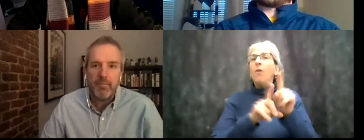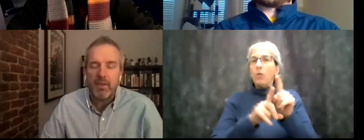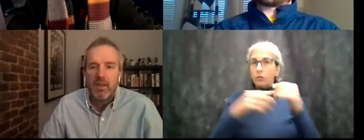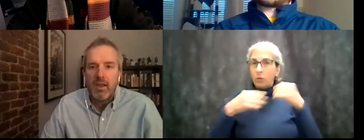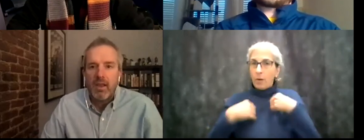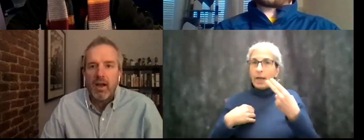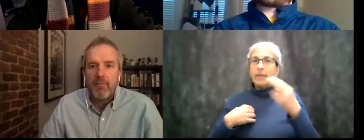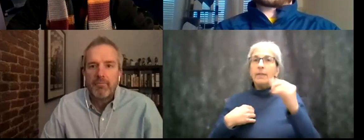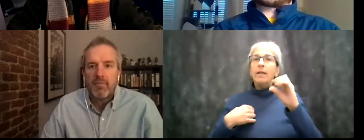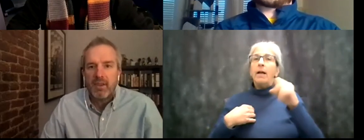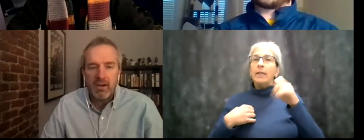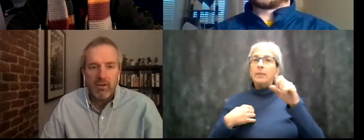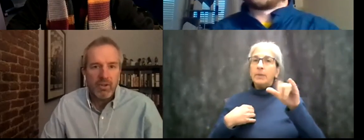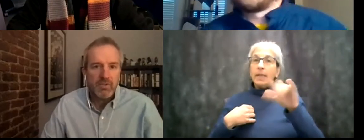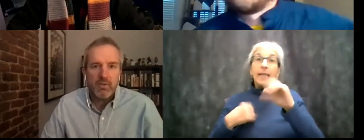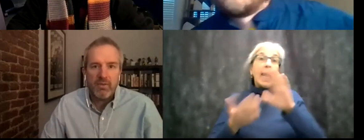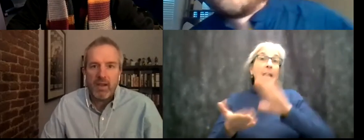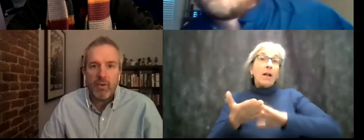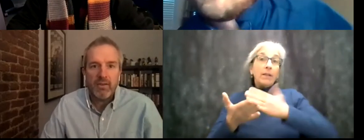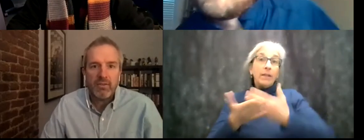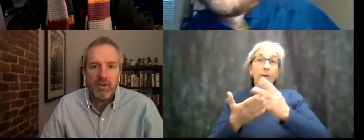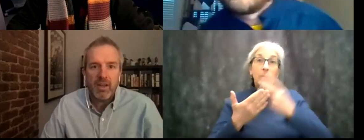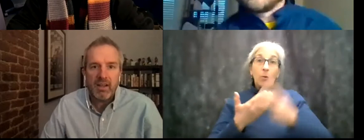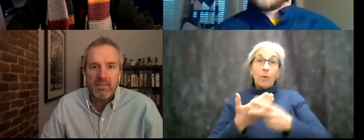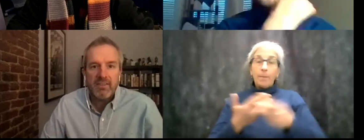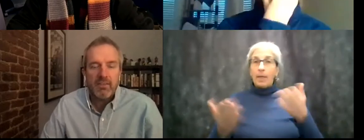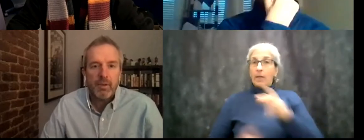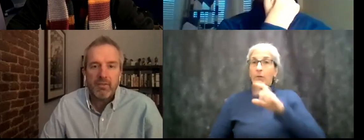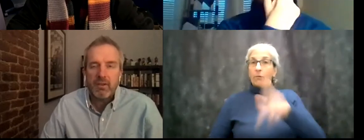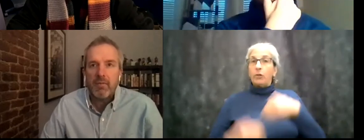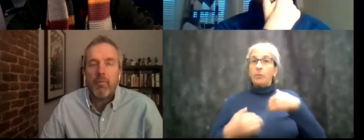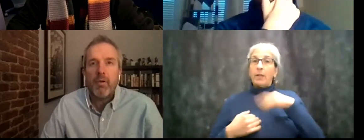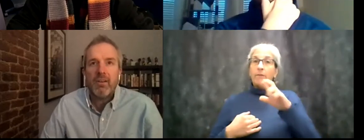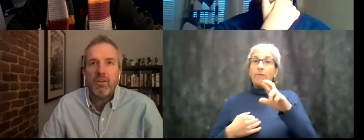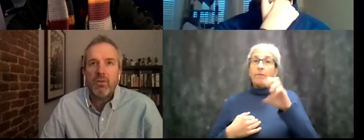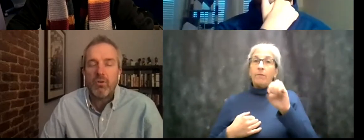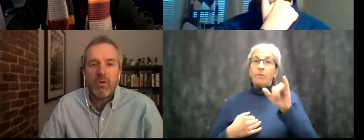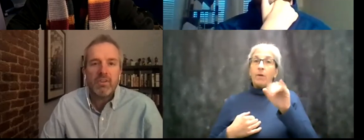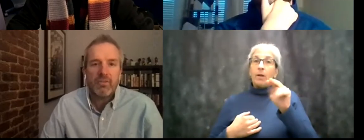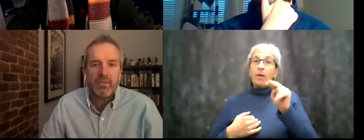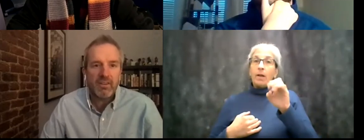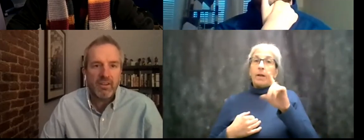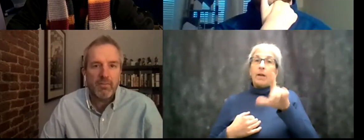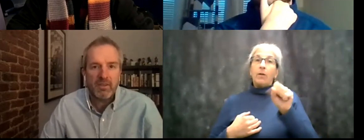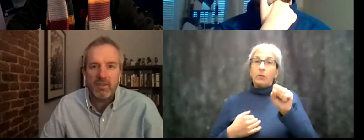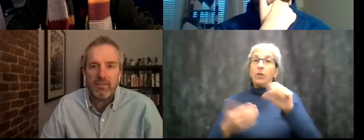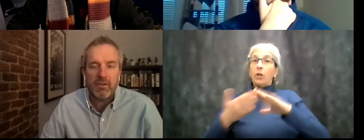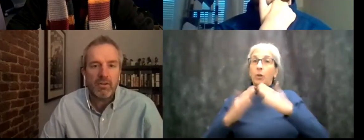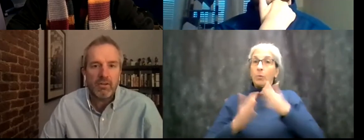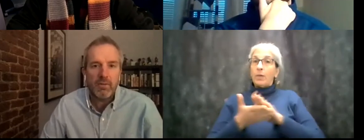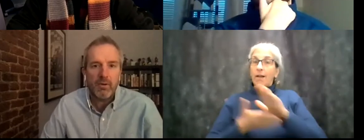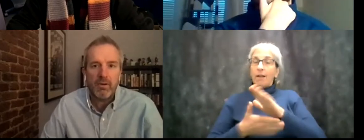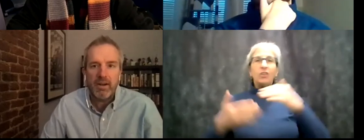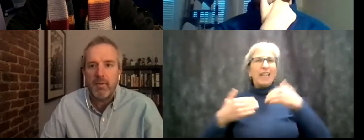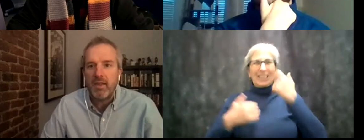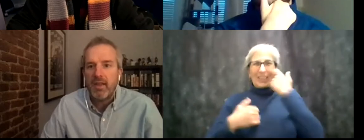program. Here in Richmond, we've got Reynolds Community College. They just built a brand new, gorgeous facility specifically for their